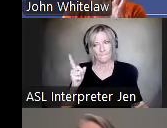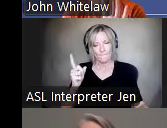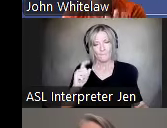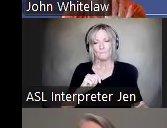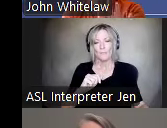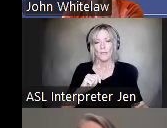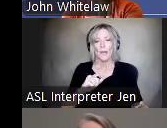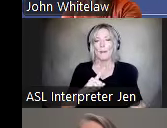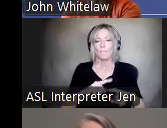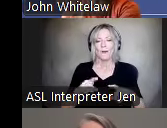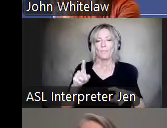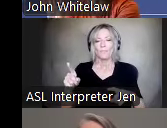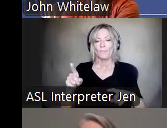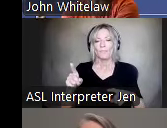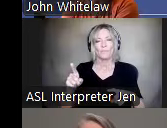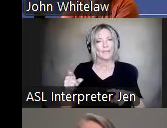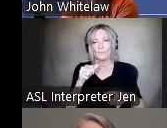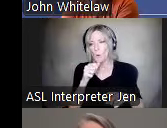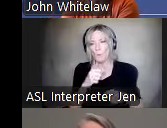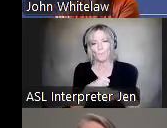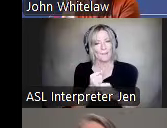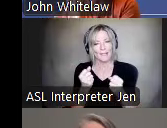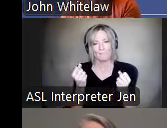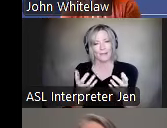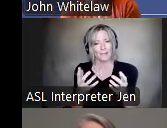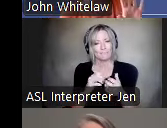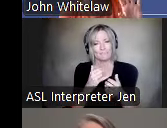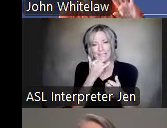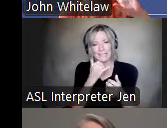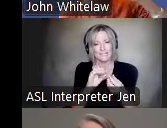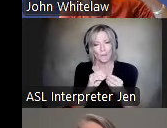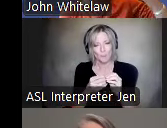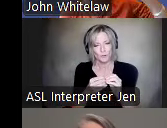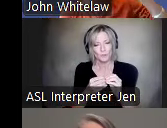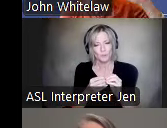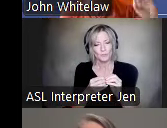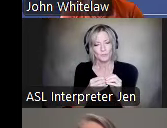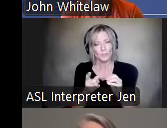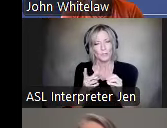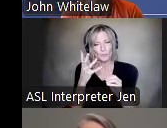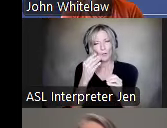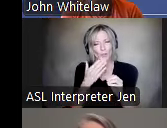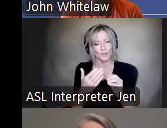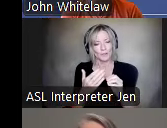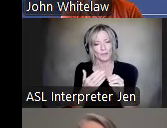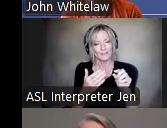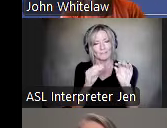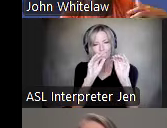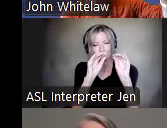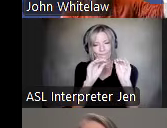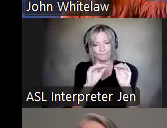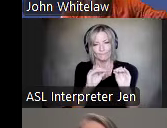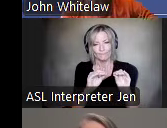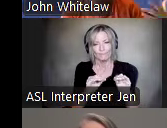make a huge number of mistakes about the numbers, because it's all just putting money and numbers into a computer.